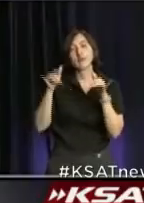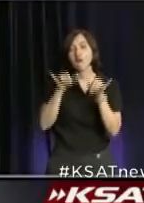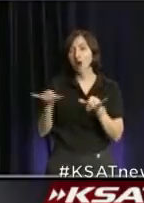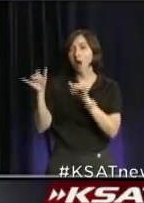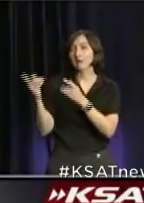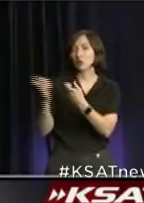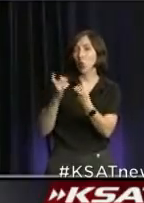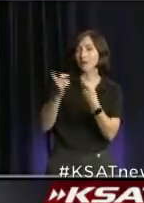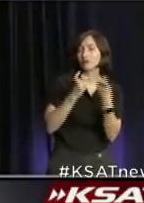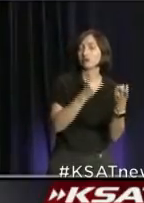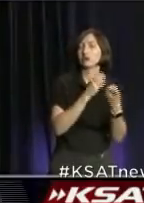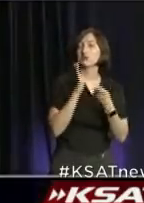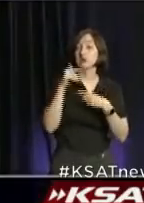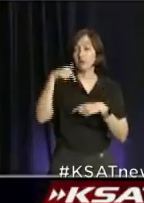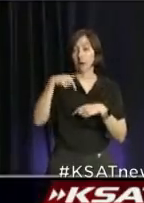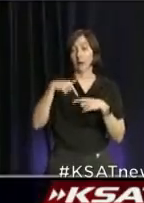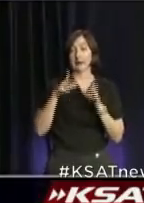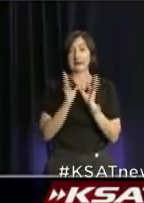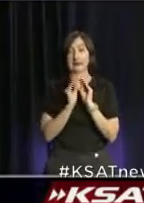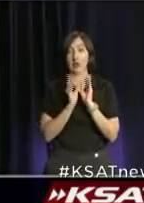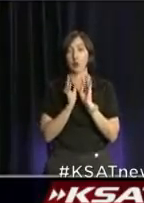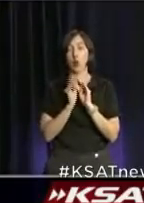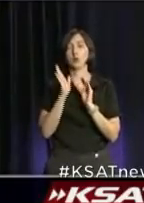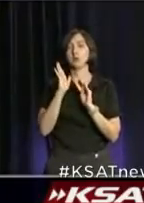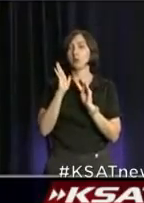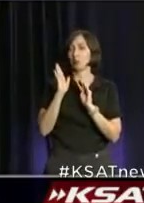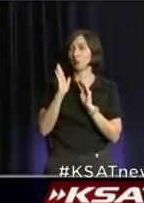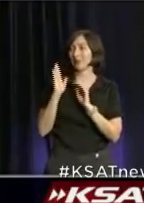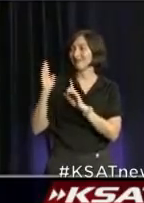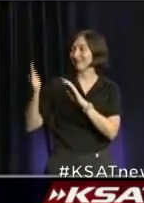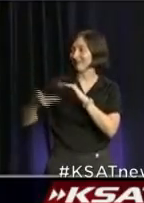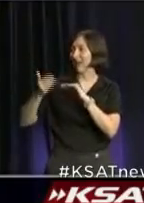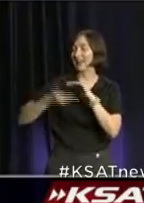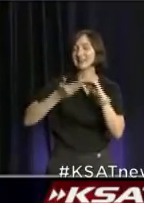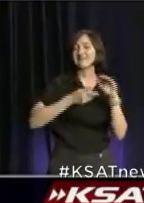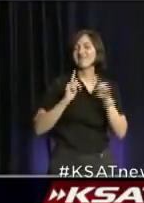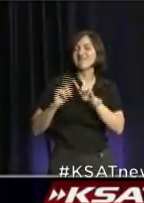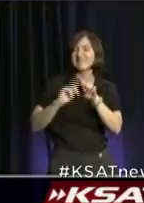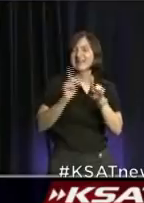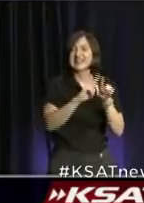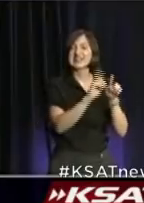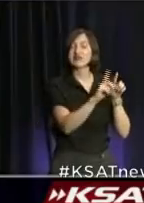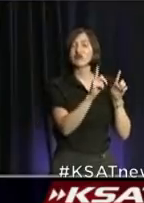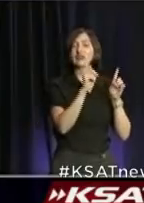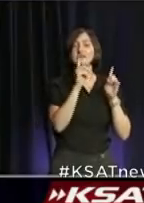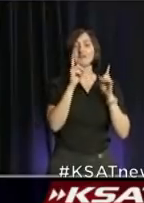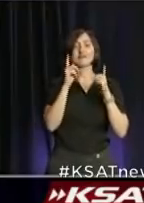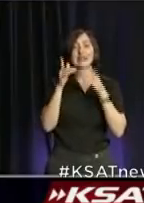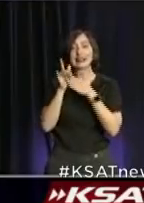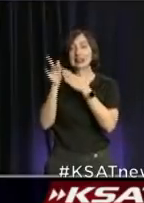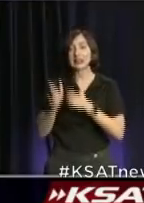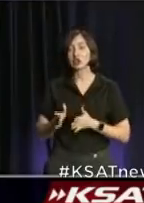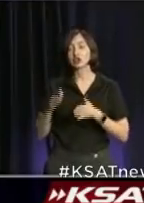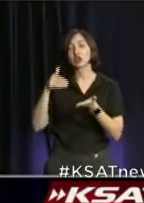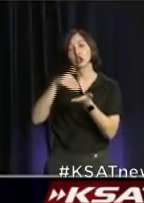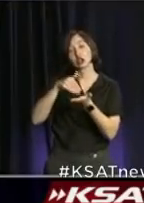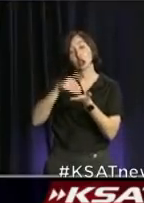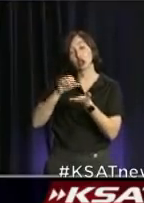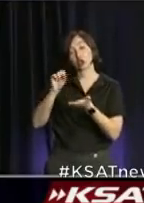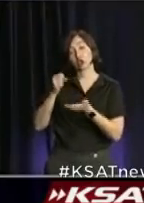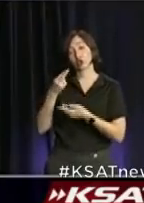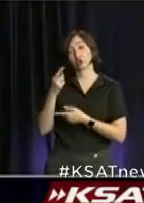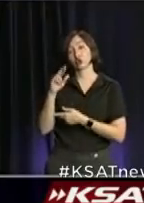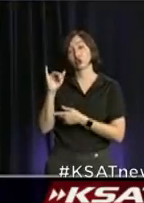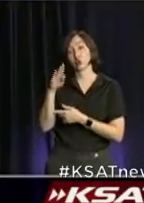invited four community leaders from different Muslim organizations, like the MCECC, we have Dr. Shuaib Haq, and from